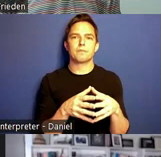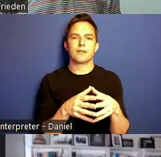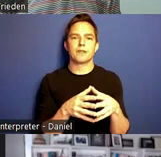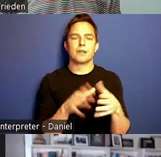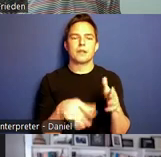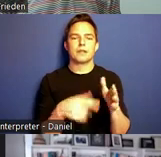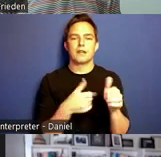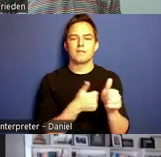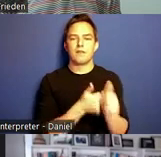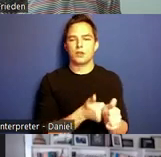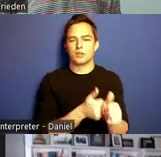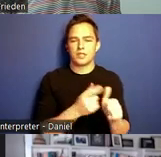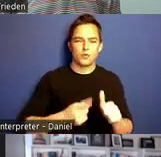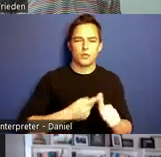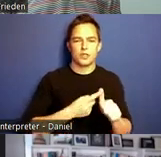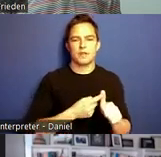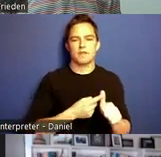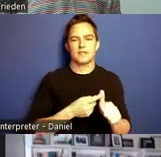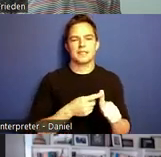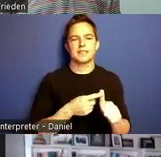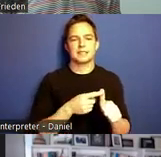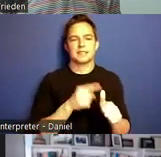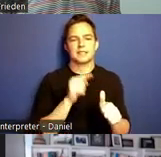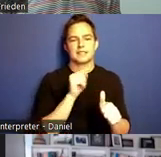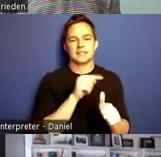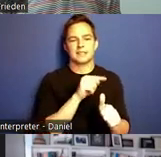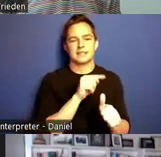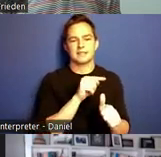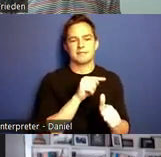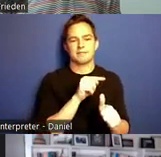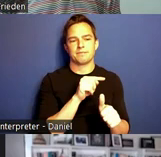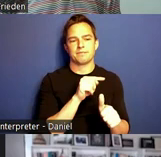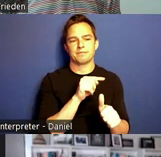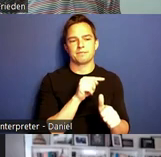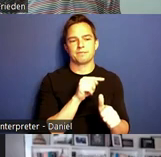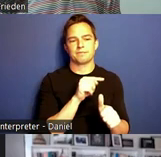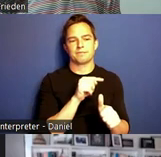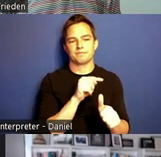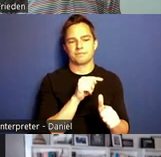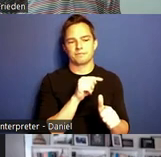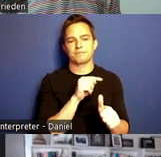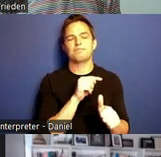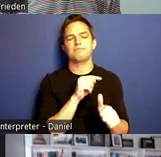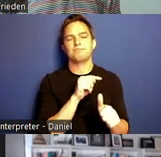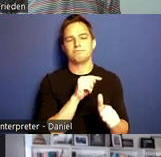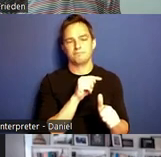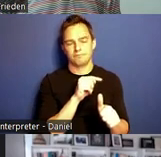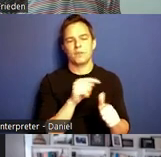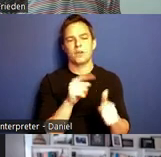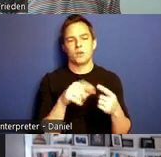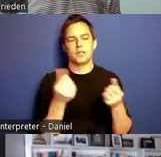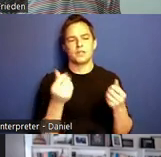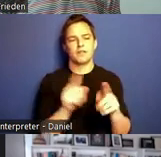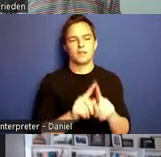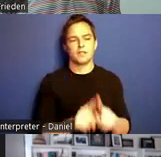origination of the sit-in and go through to the period of time where several of the demonstrators had gone